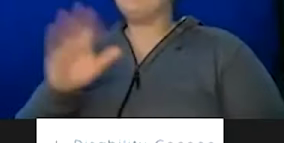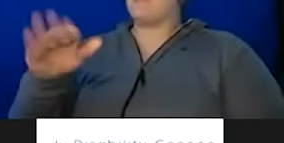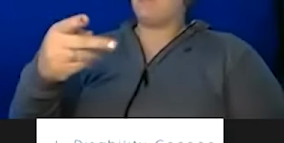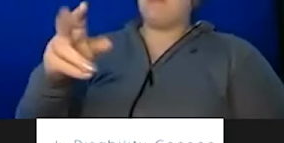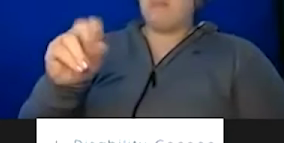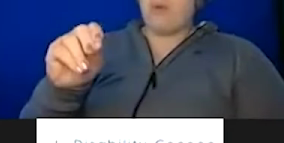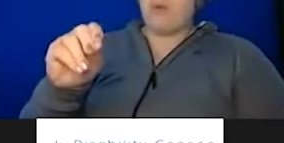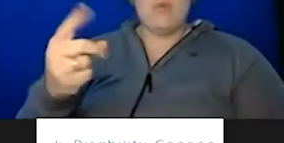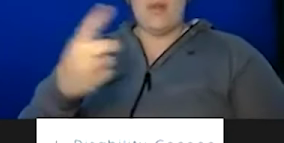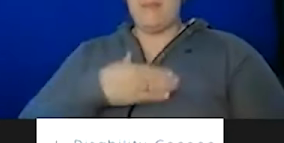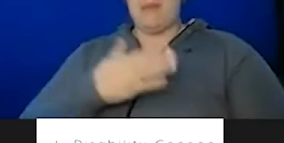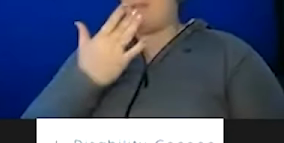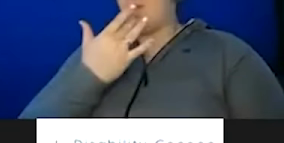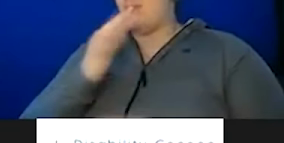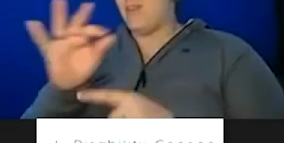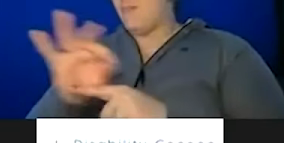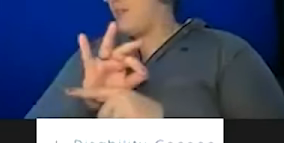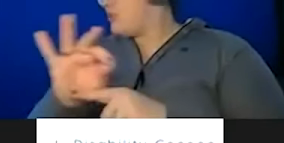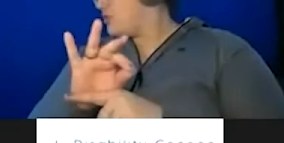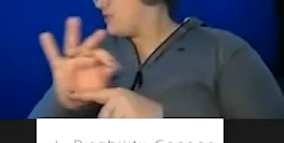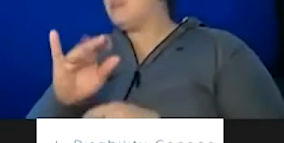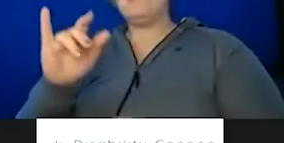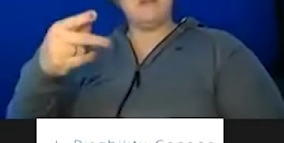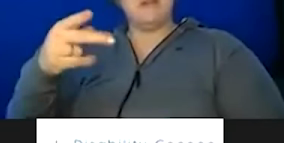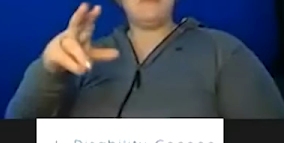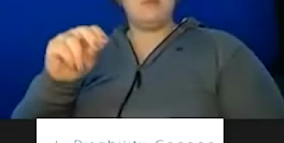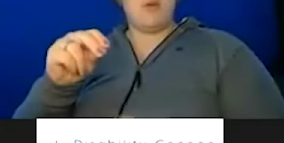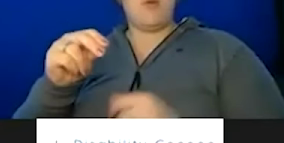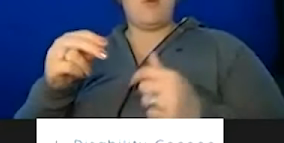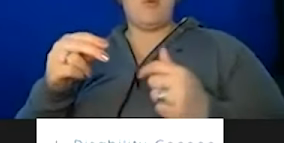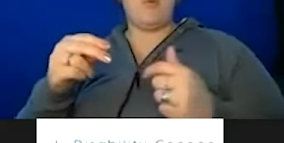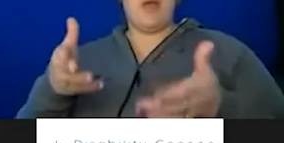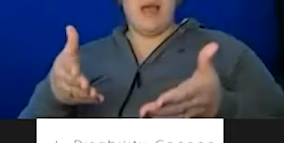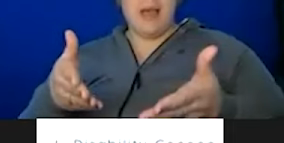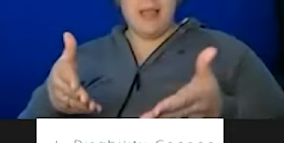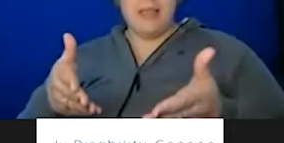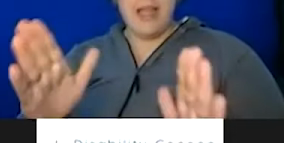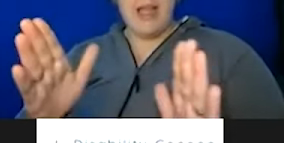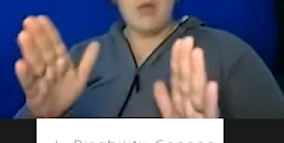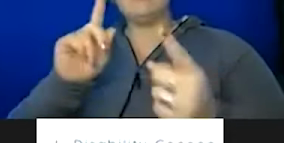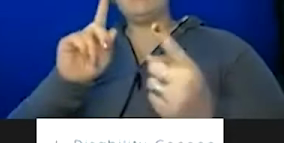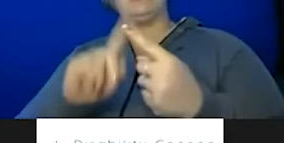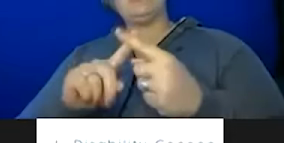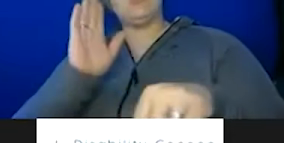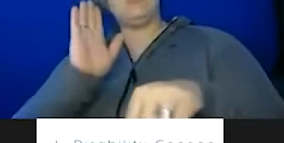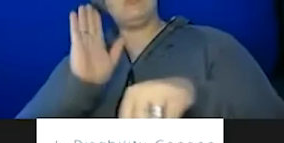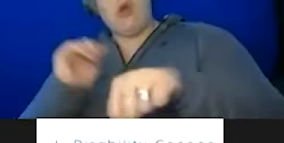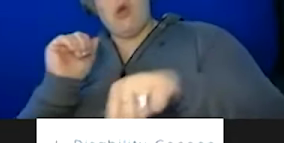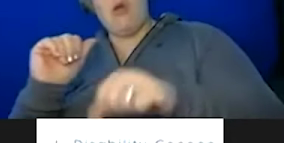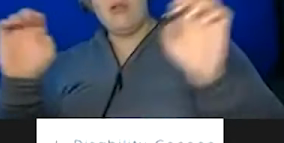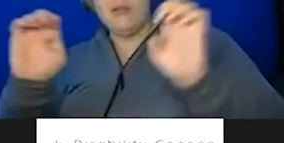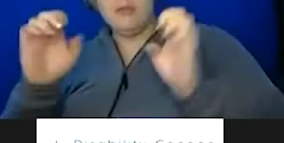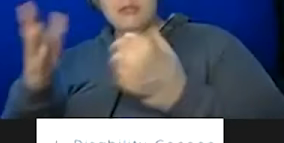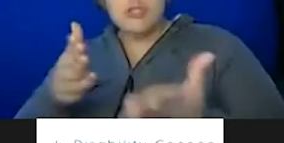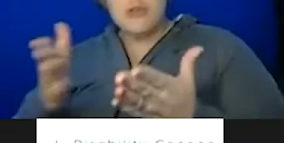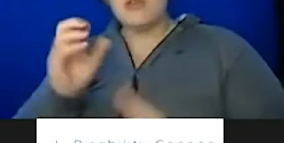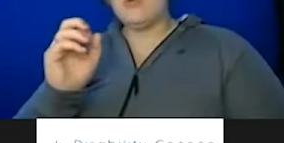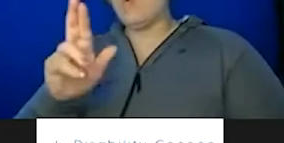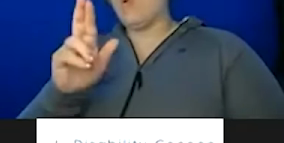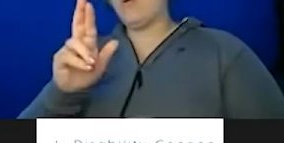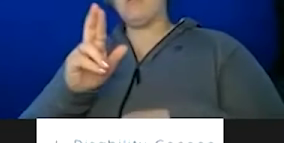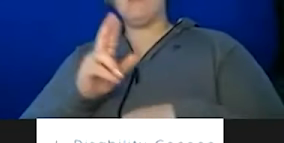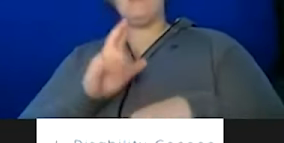however, is it allows you to elicit emergency services or call someone using your